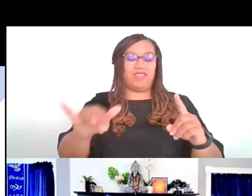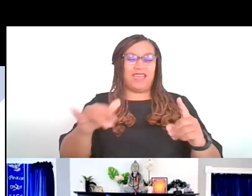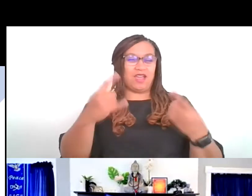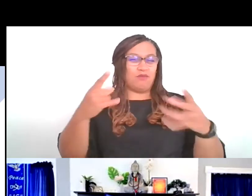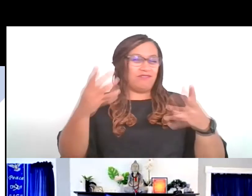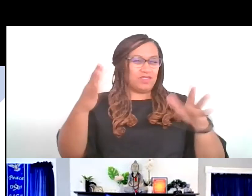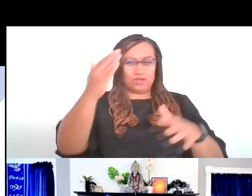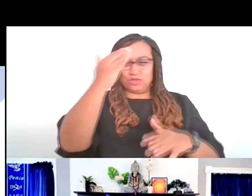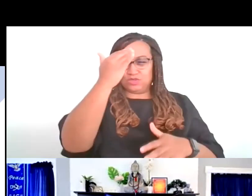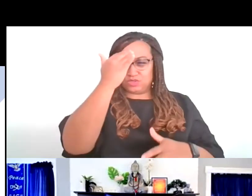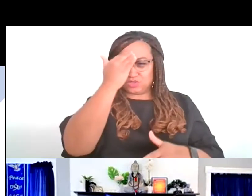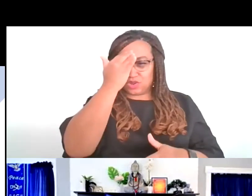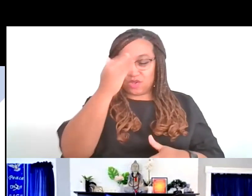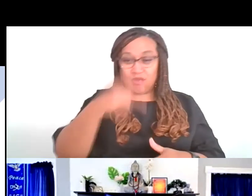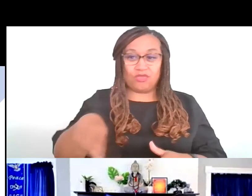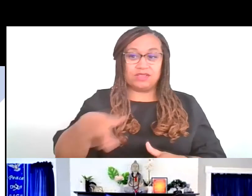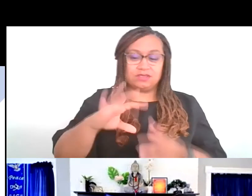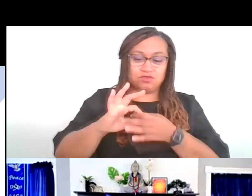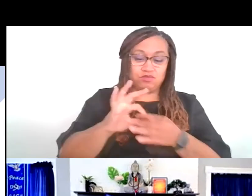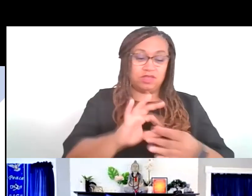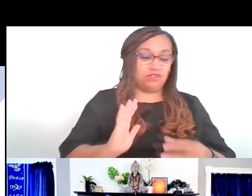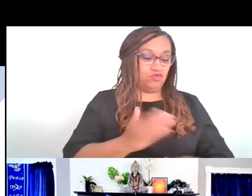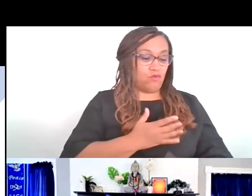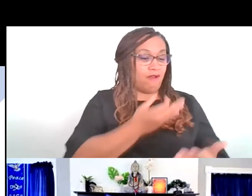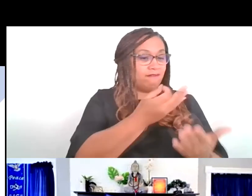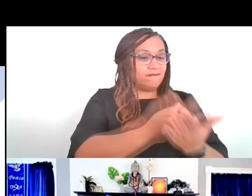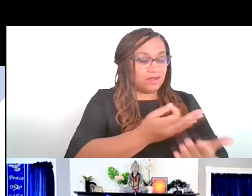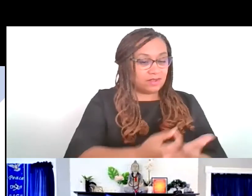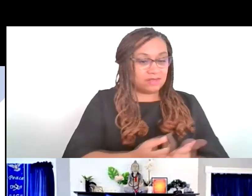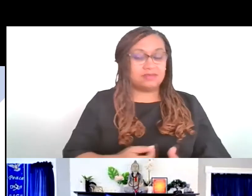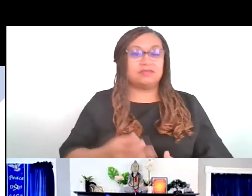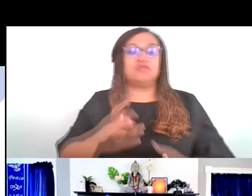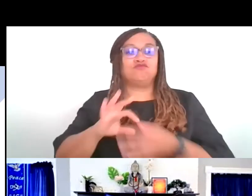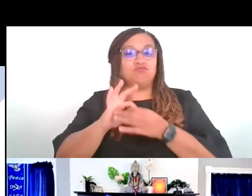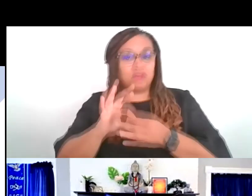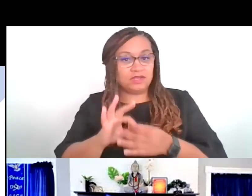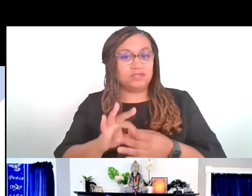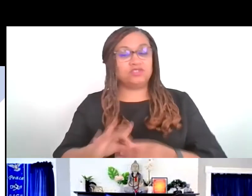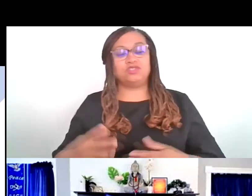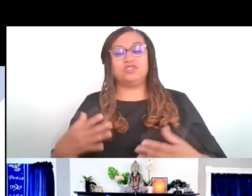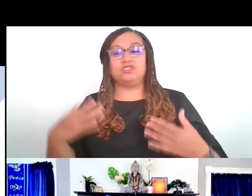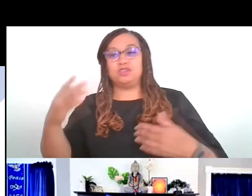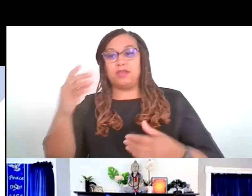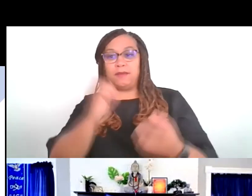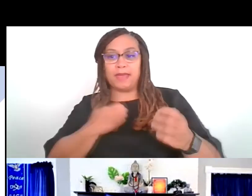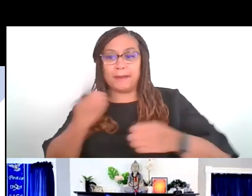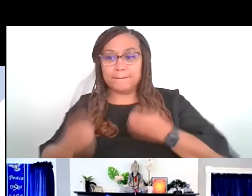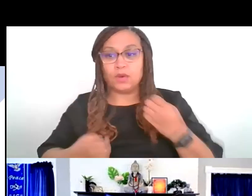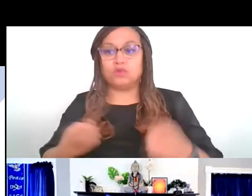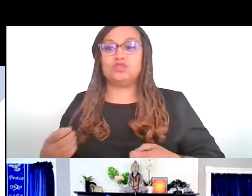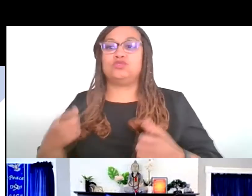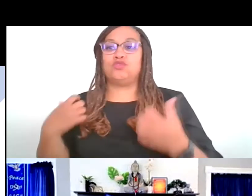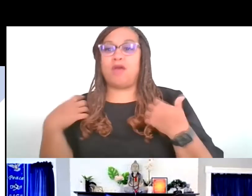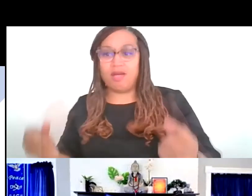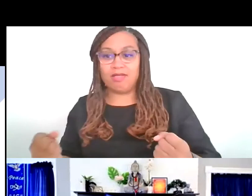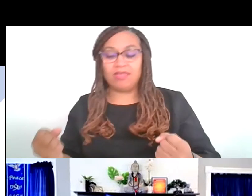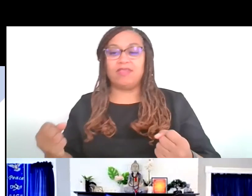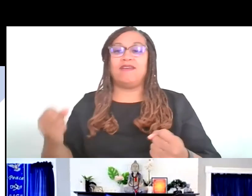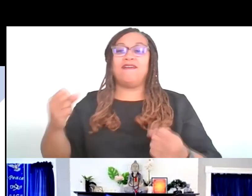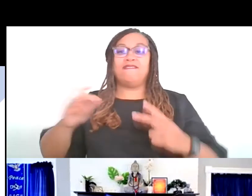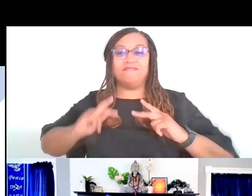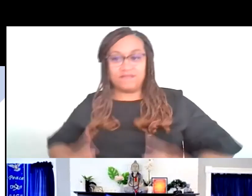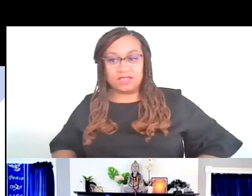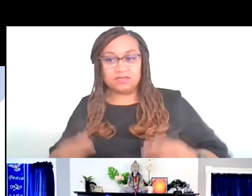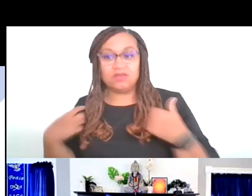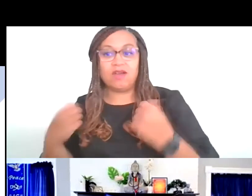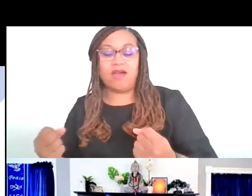is for our finances, our relationships, our physical health and well-being, our emotional health and well-being. It's for all of the ways that spirit